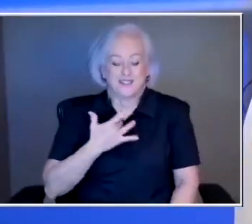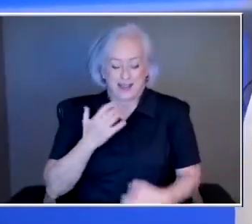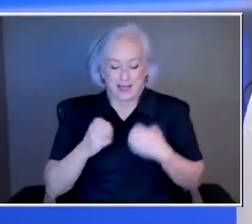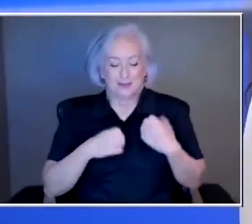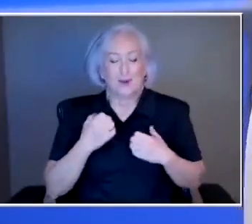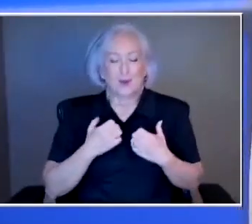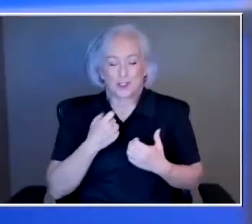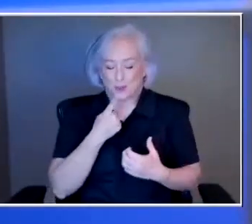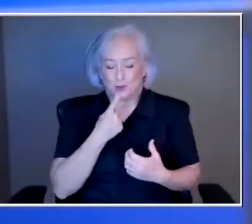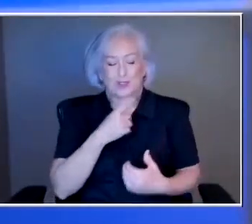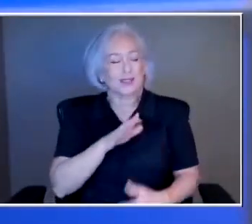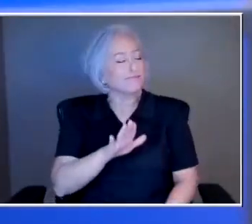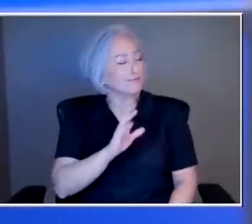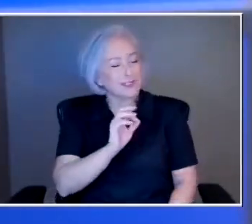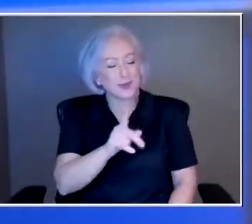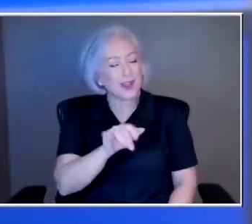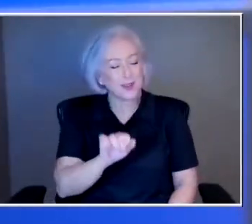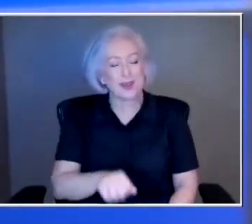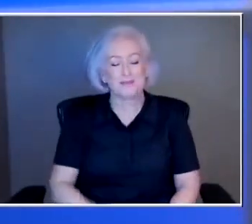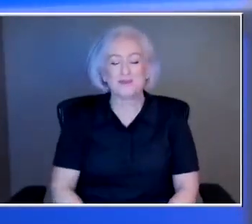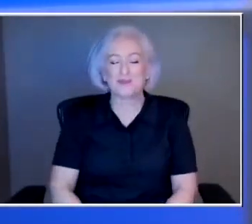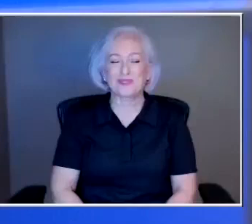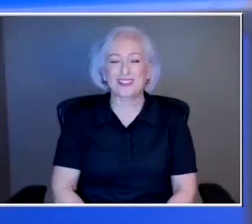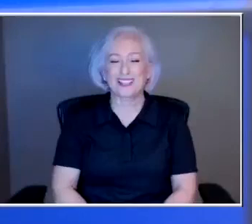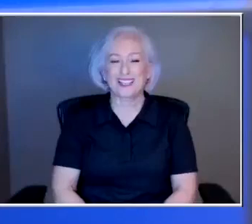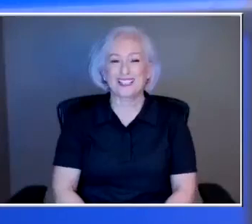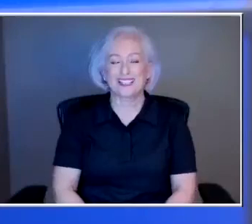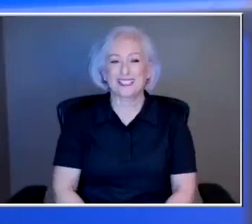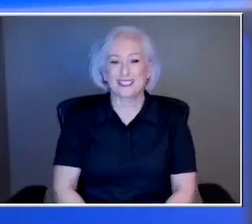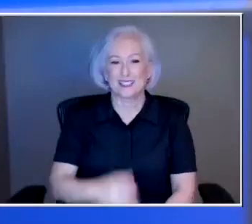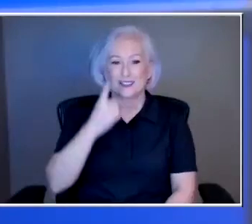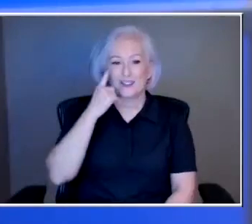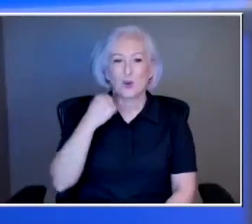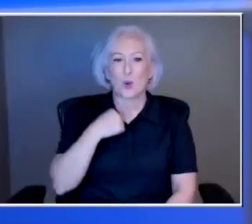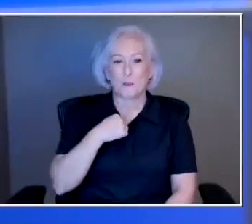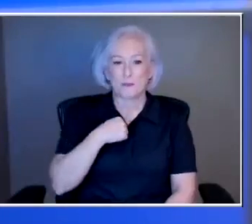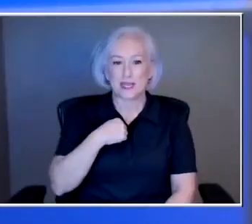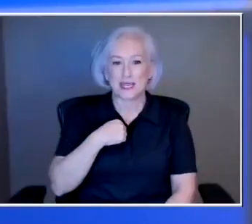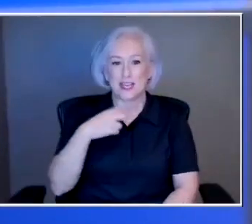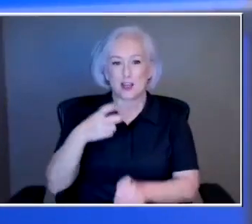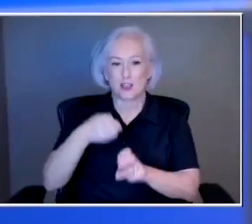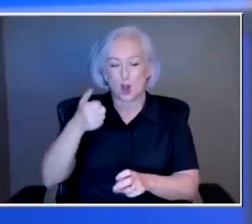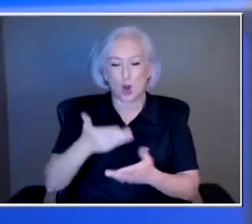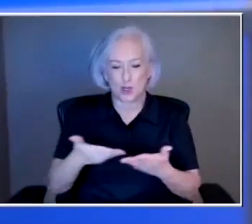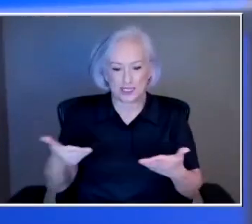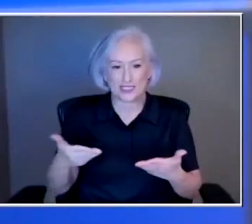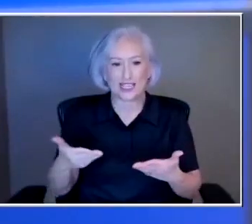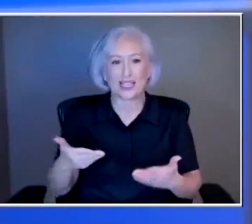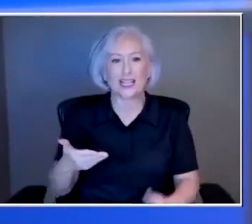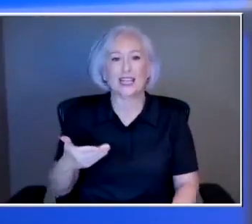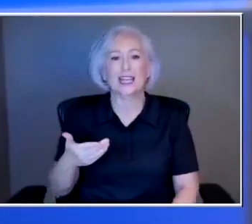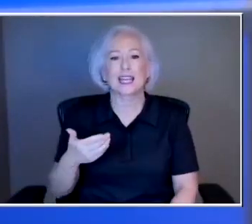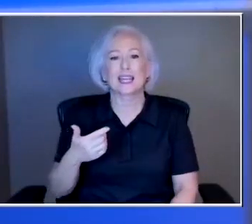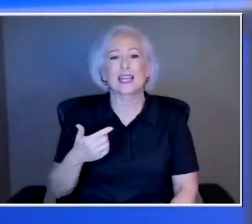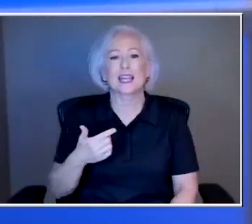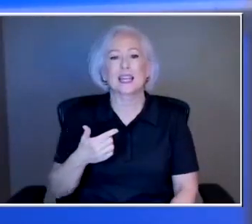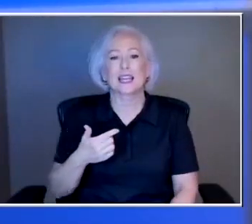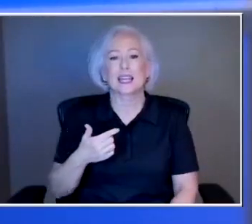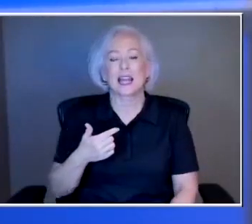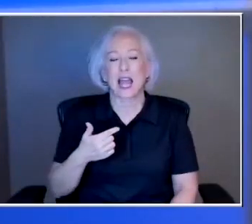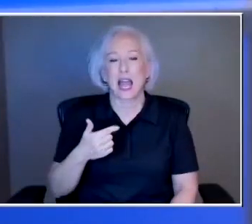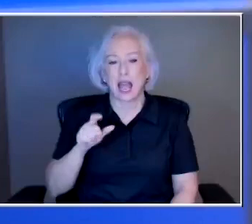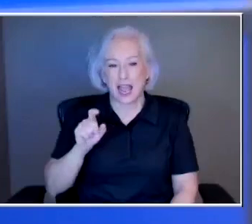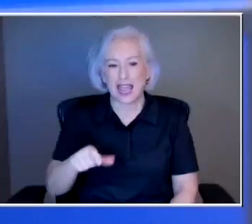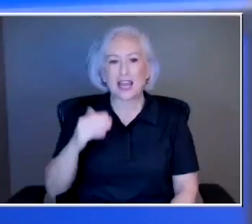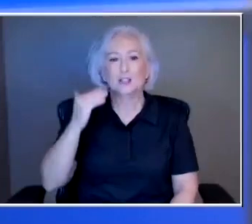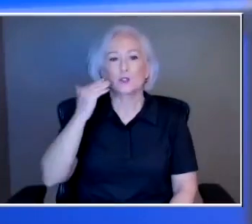here. So for me, one of my hardest things is I had to know that my kids were going to be